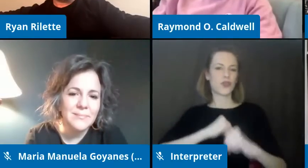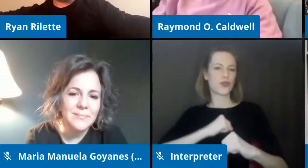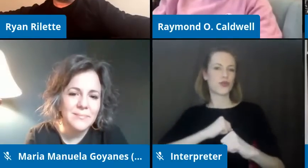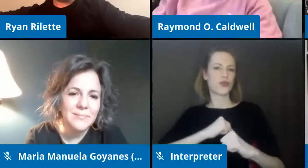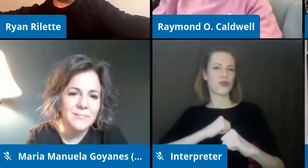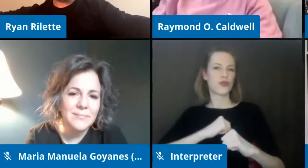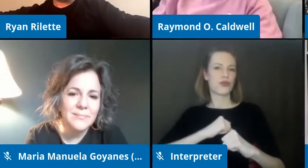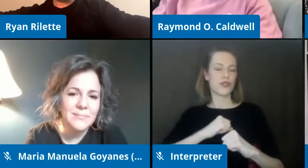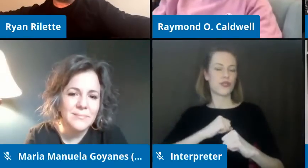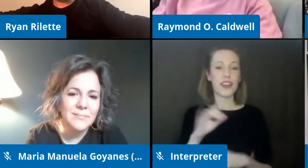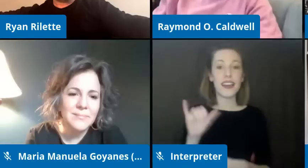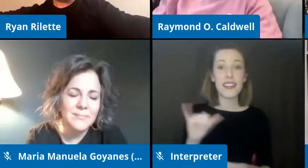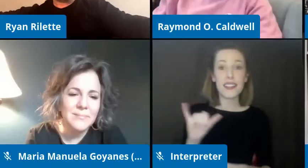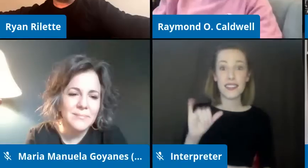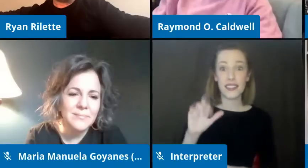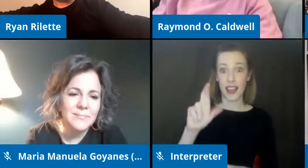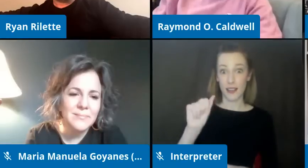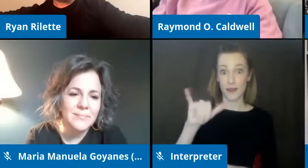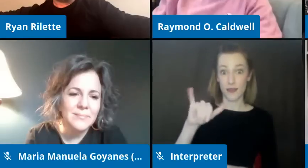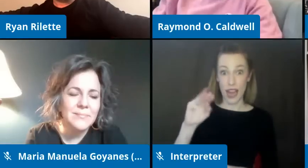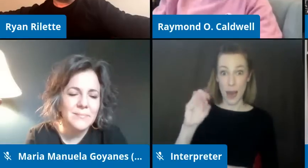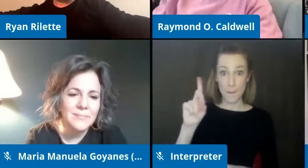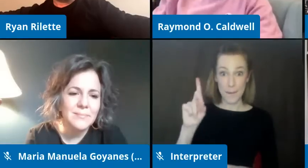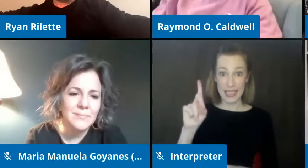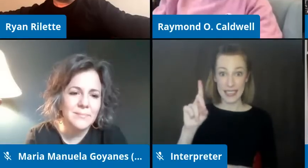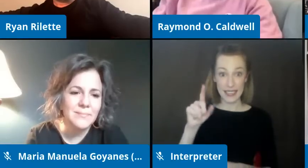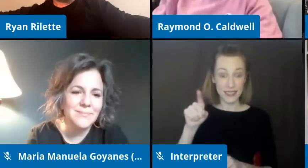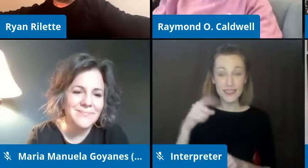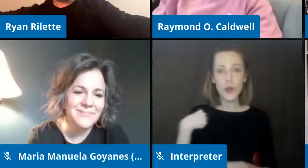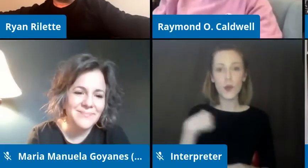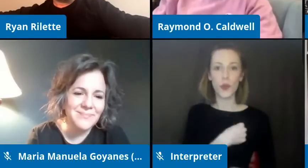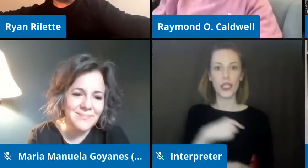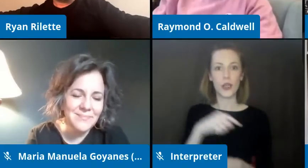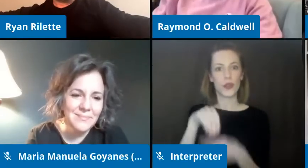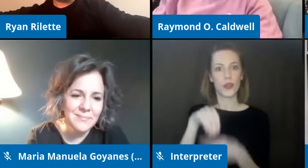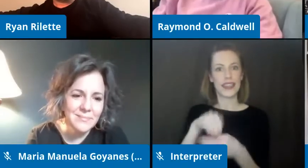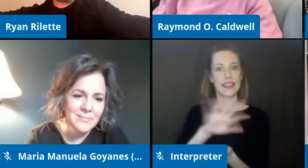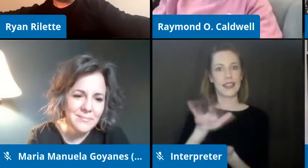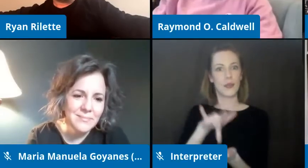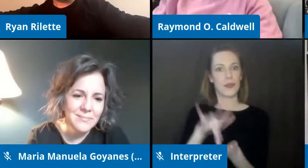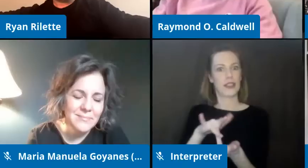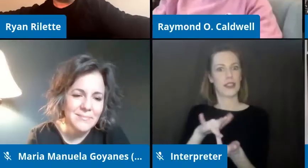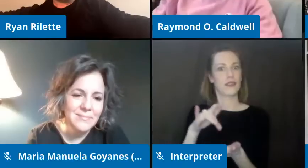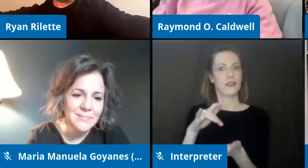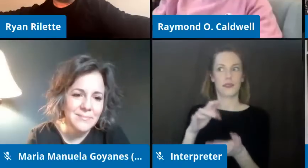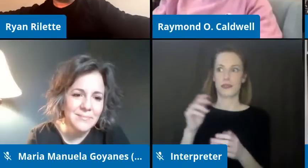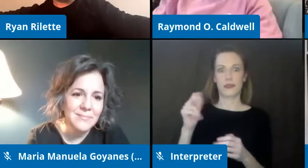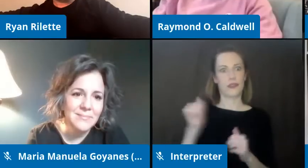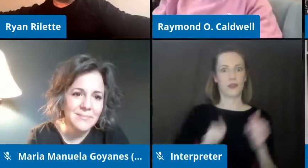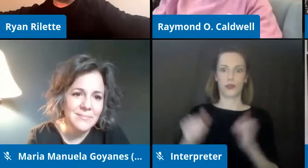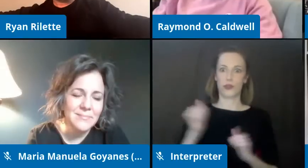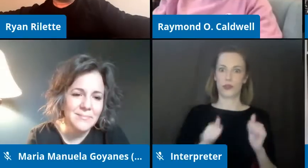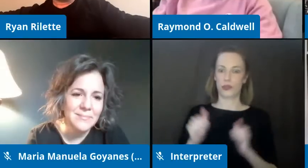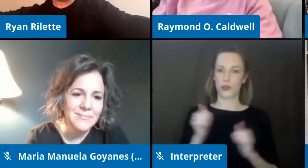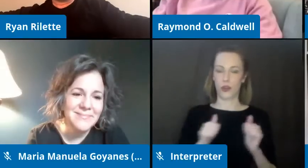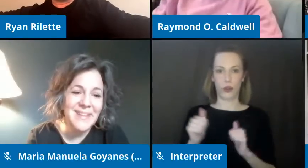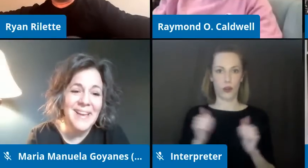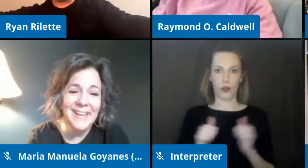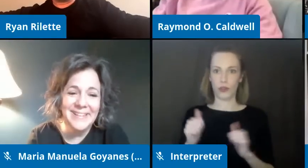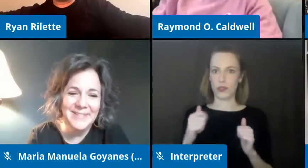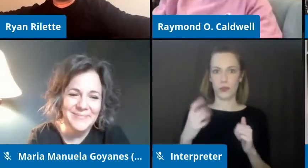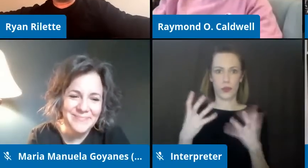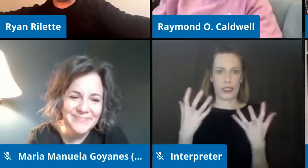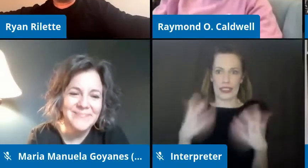Raymond in the second week of a show, The Amateurs, weirdly enough, about a group of theater people doing theater in the plague,